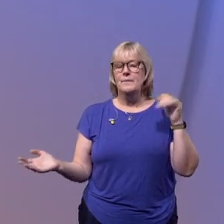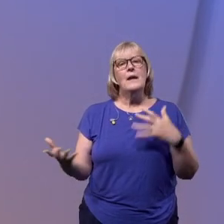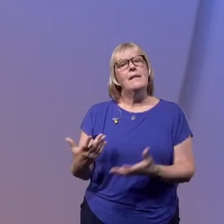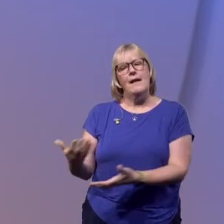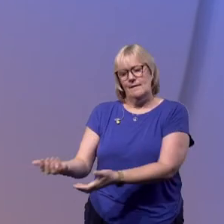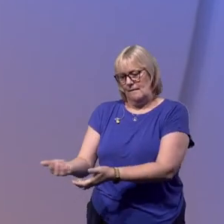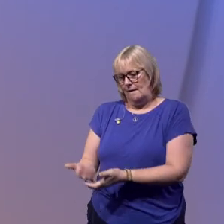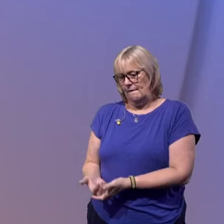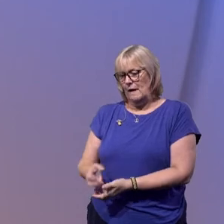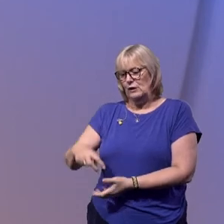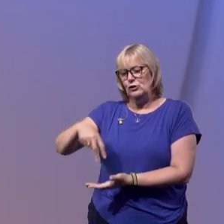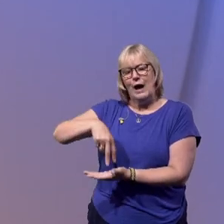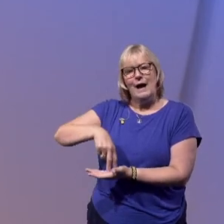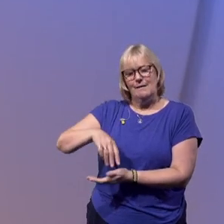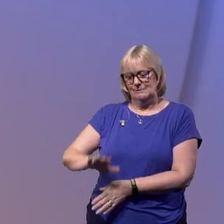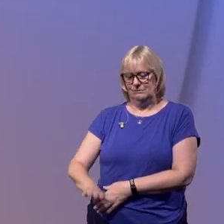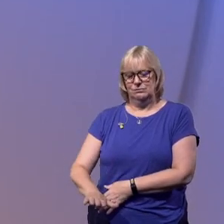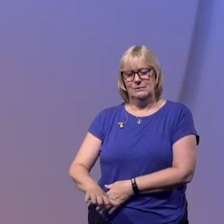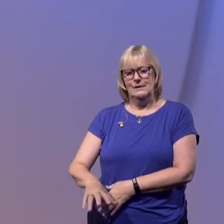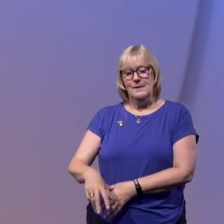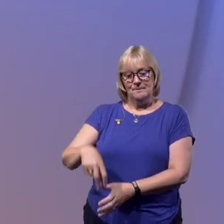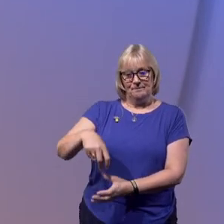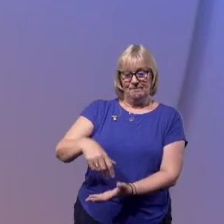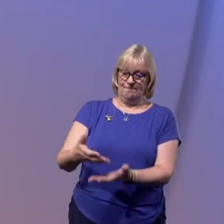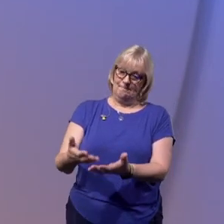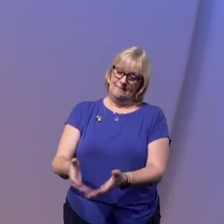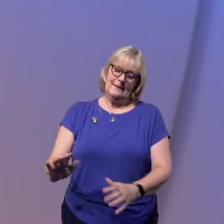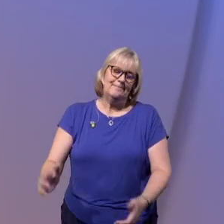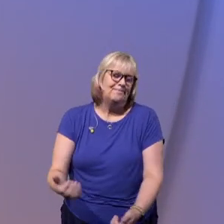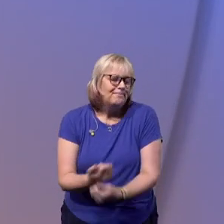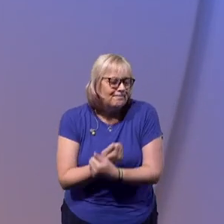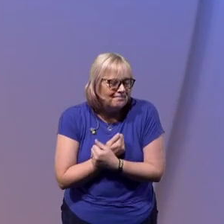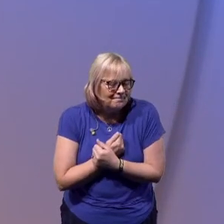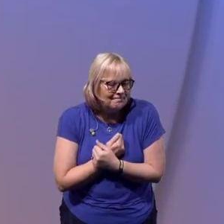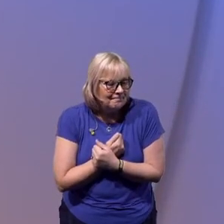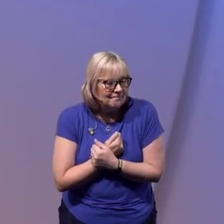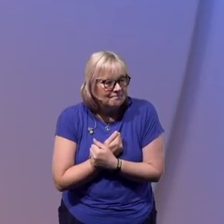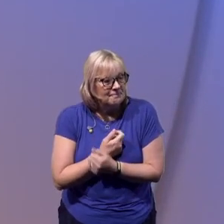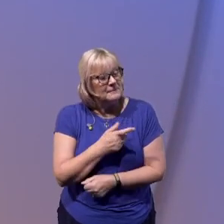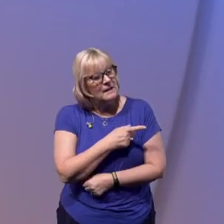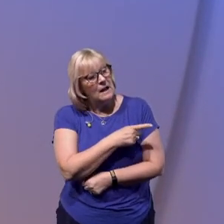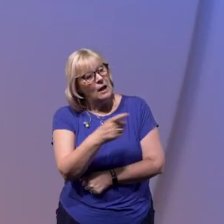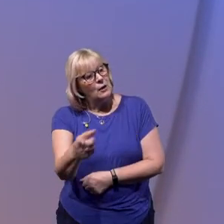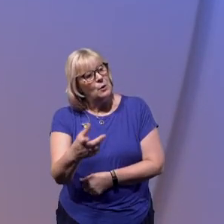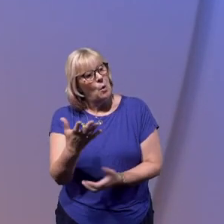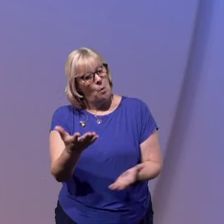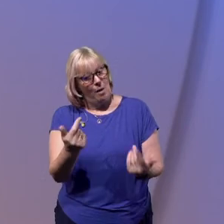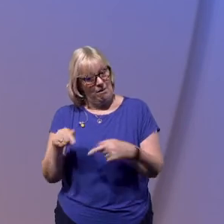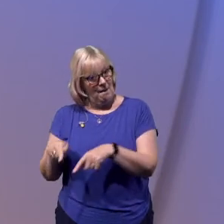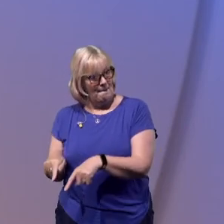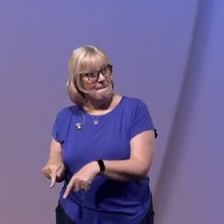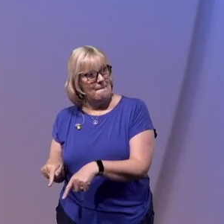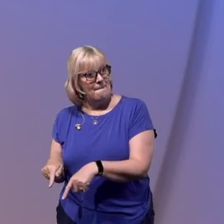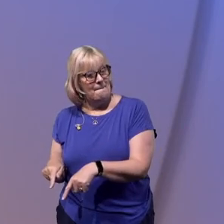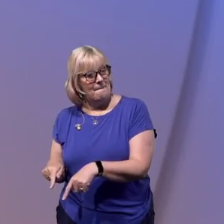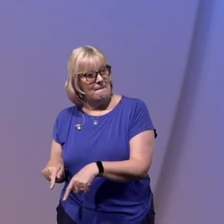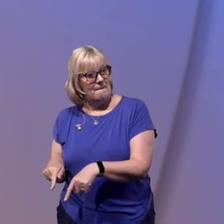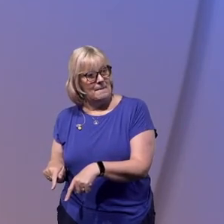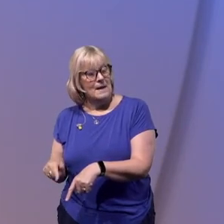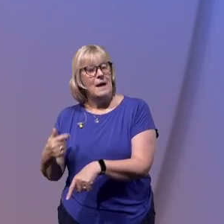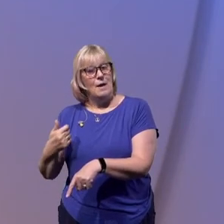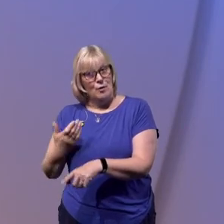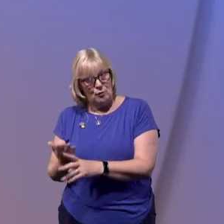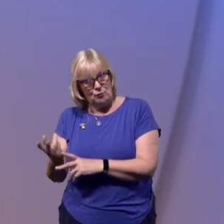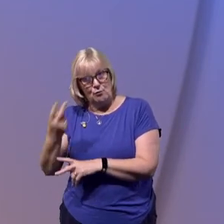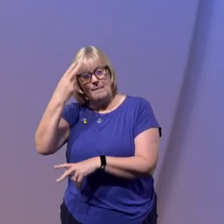and had him stand among them. Taking him in his arms, he said to them, "Whoever welcomes one of these little children in my